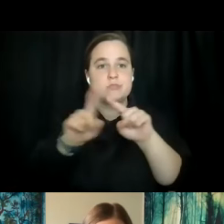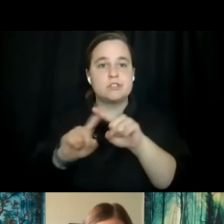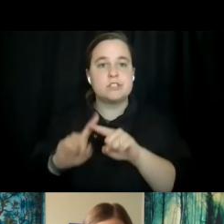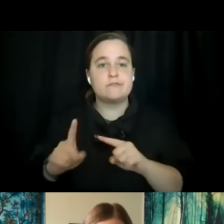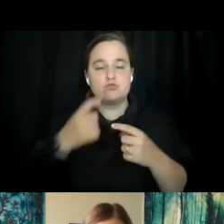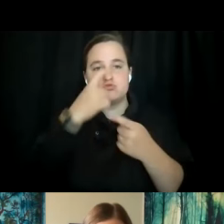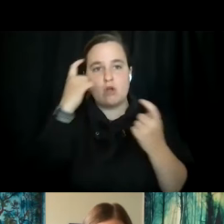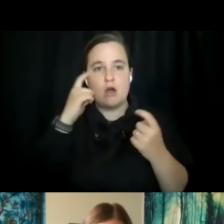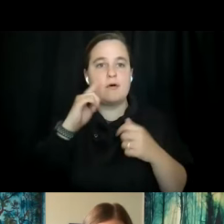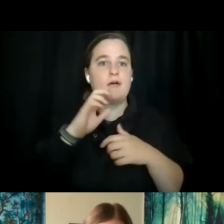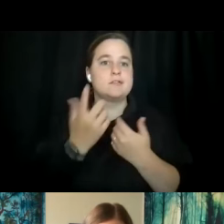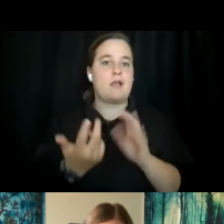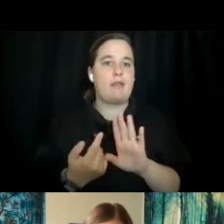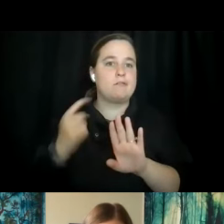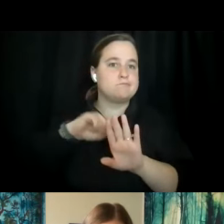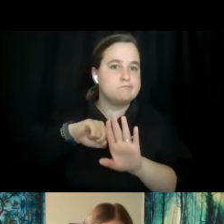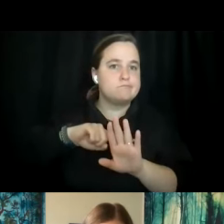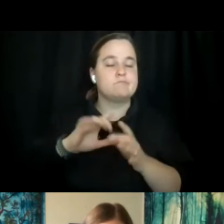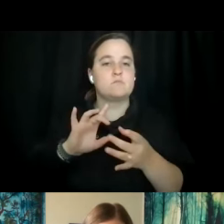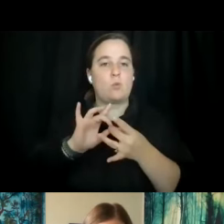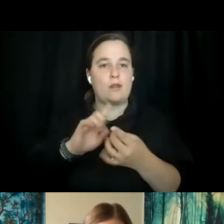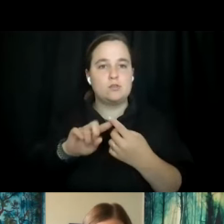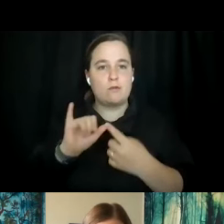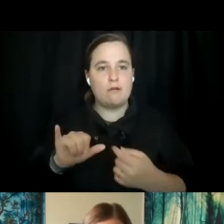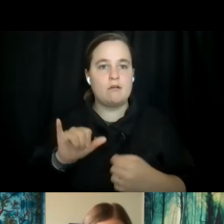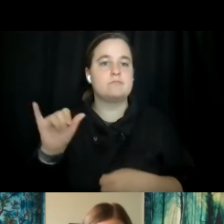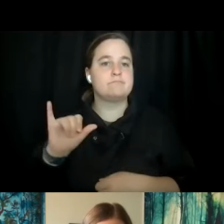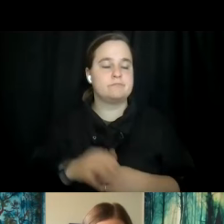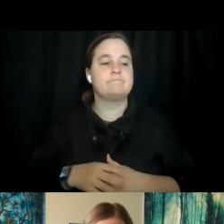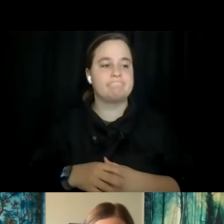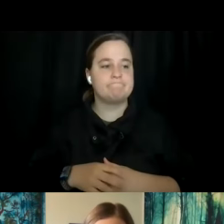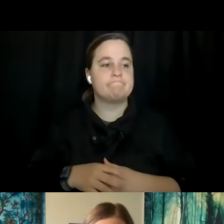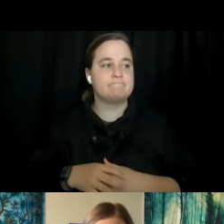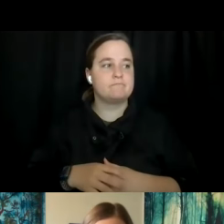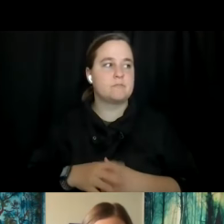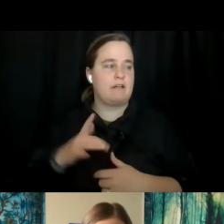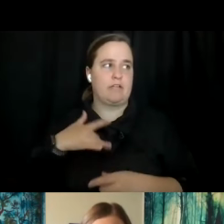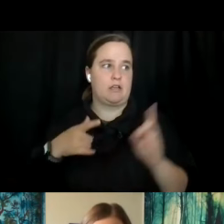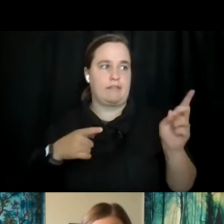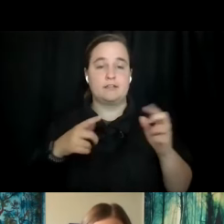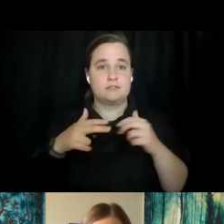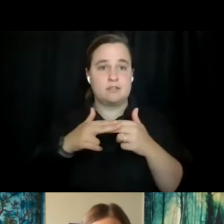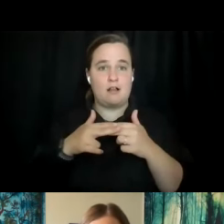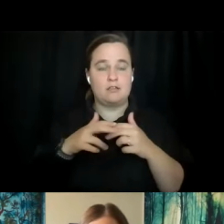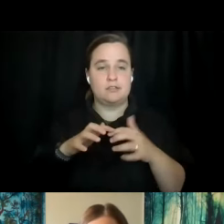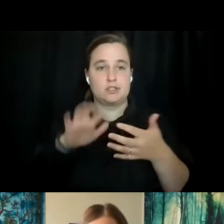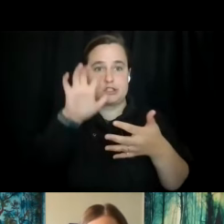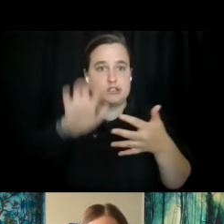that go behind different aspects. So thanks all for sharing. I feel like this slide could just like really be a